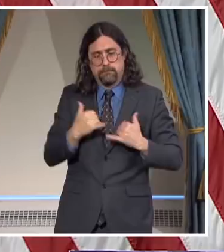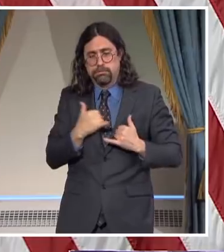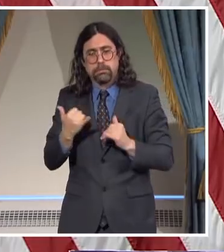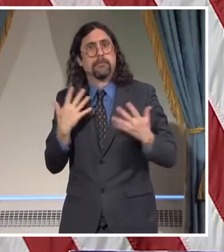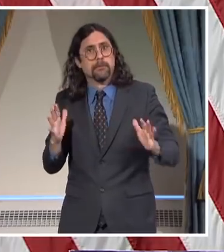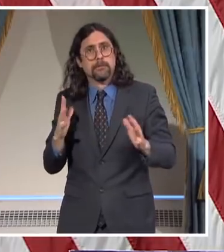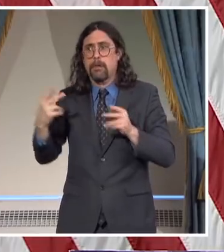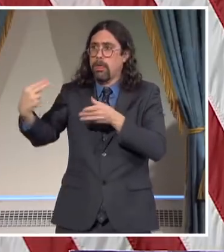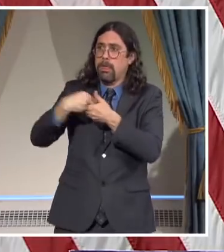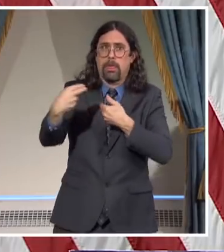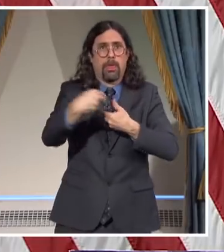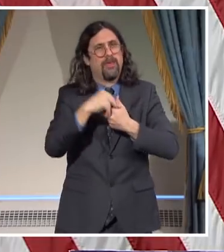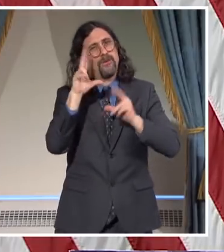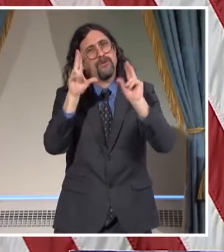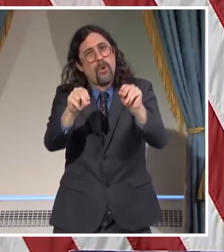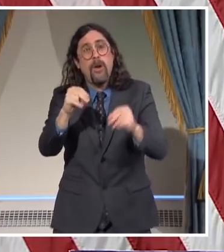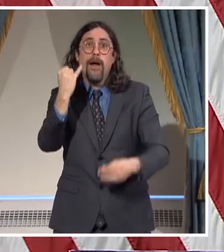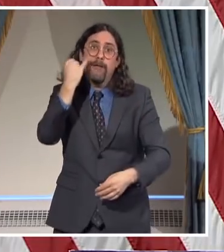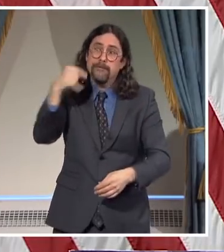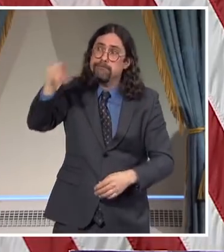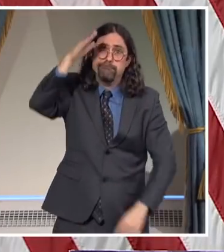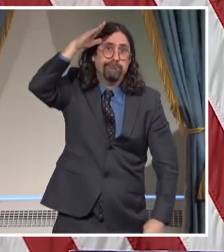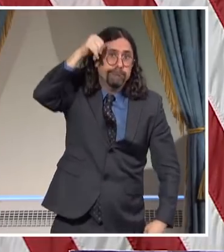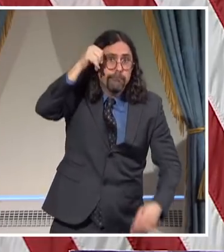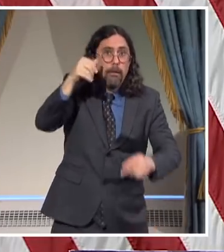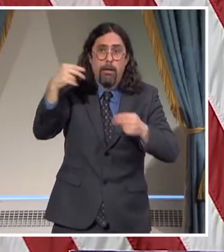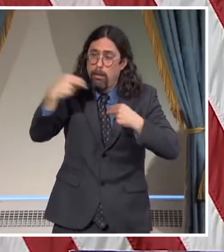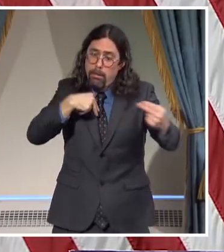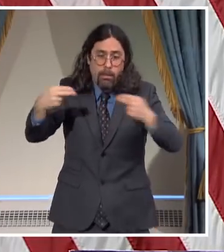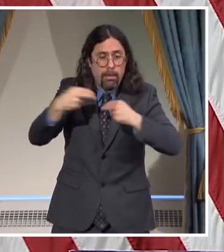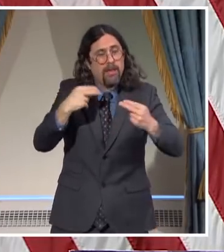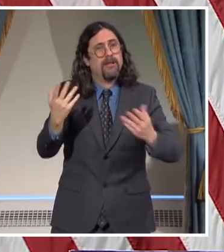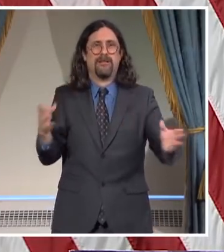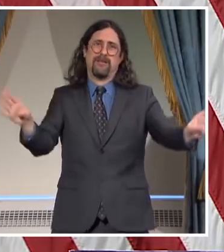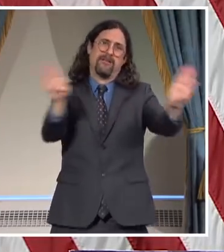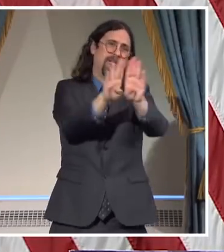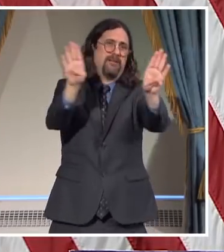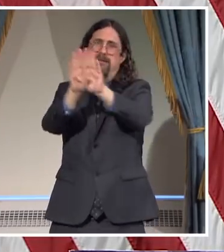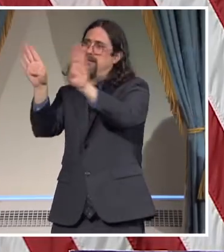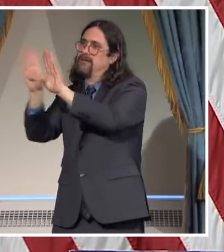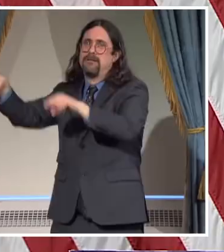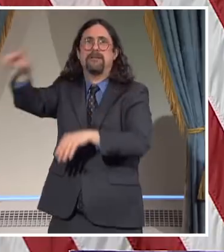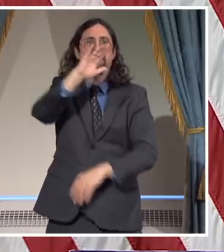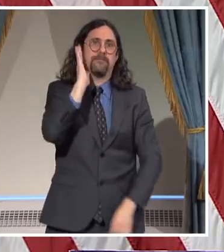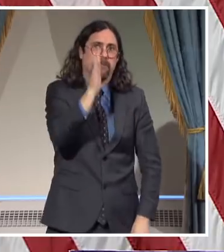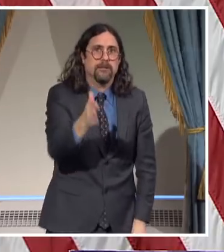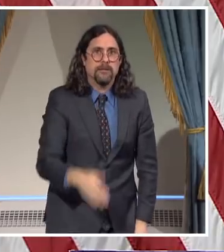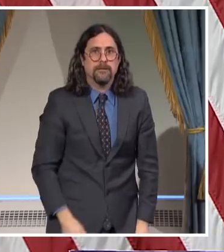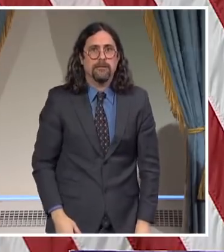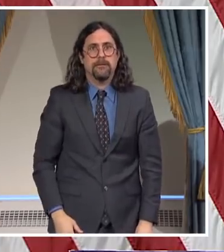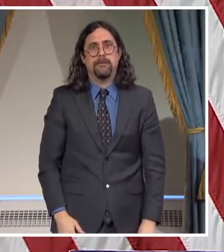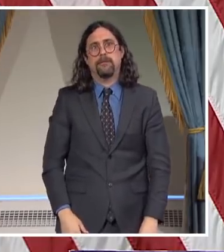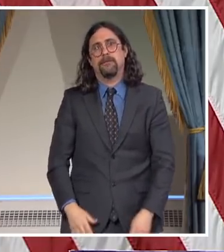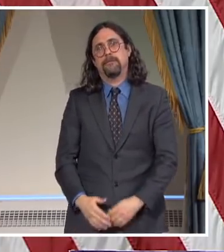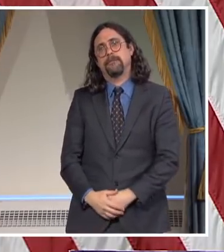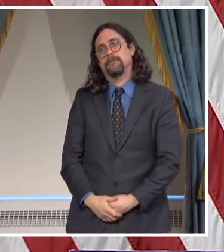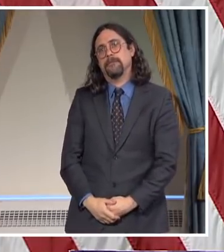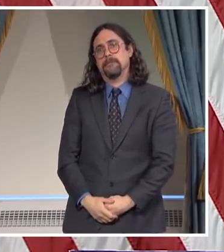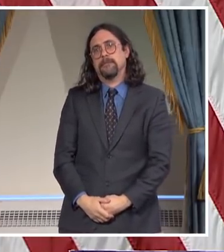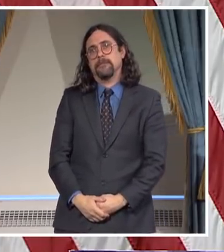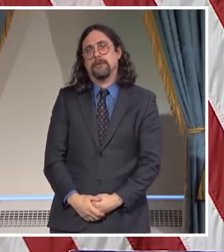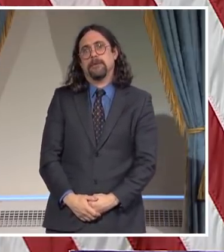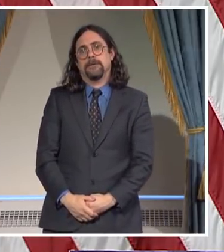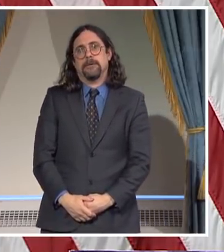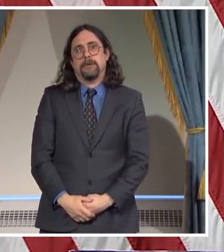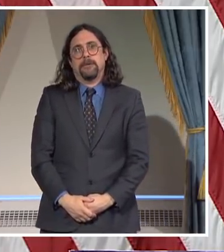I also want to give you an update. This will be a daily reality until we get to the point that we believe all this work has been done.